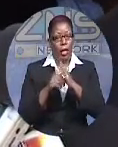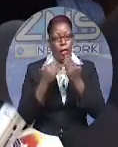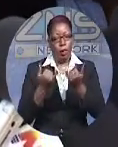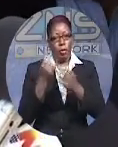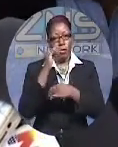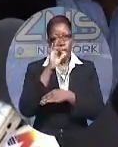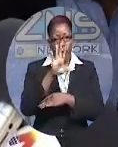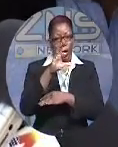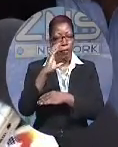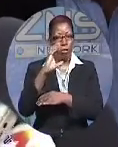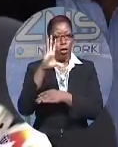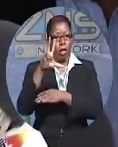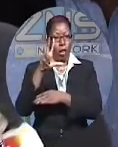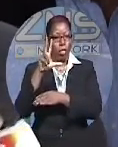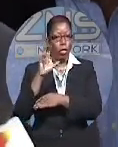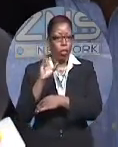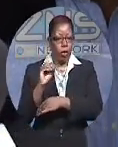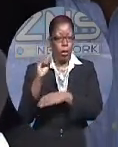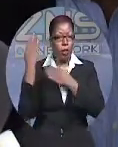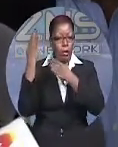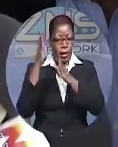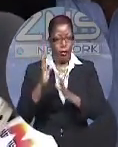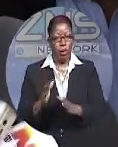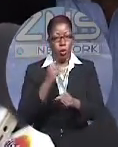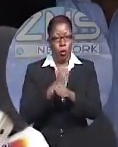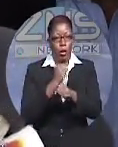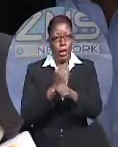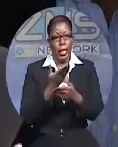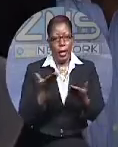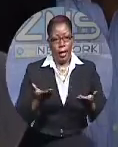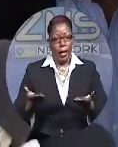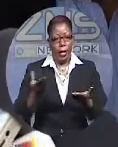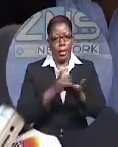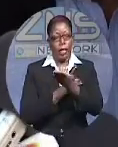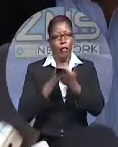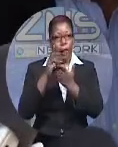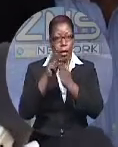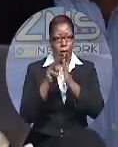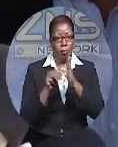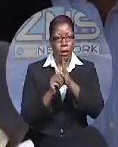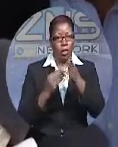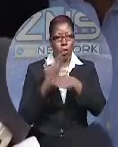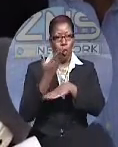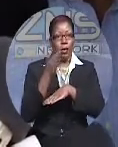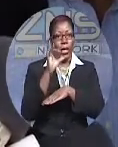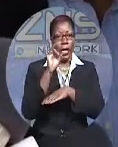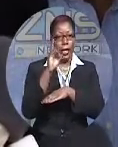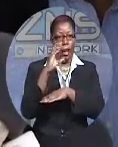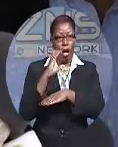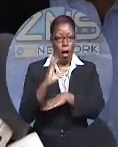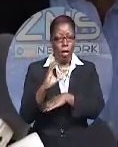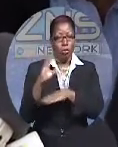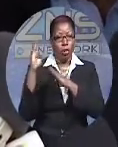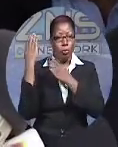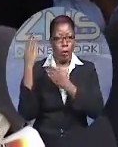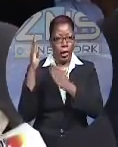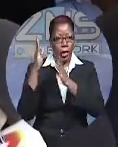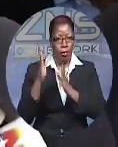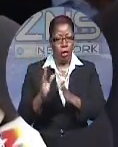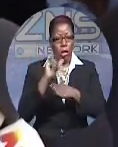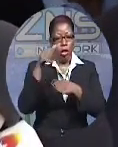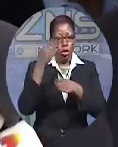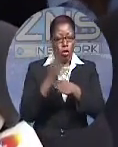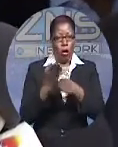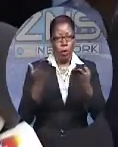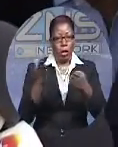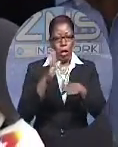530 Bahamians working here. And with this new development, it will take it up to over 800 Bahamian jobs on